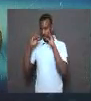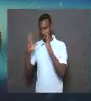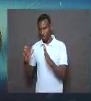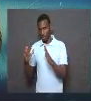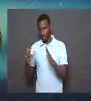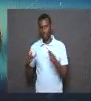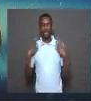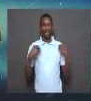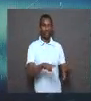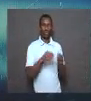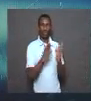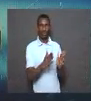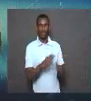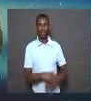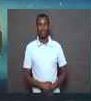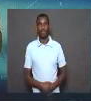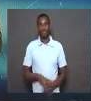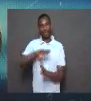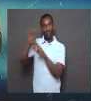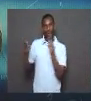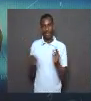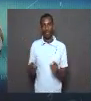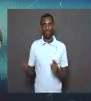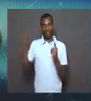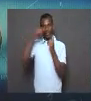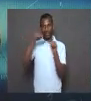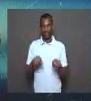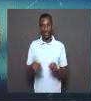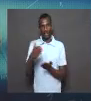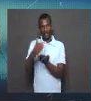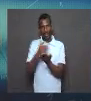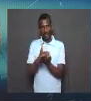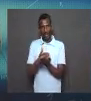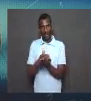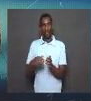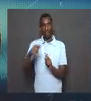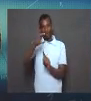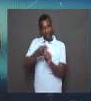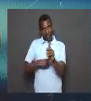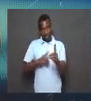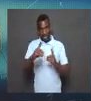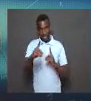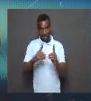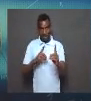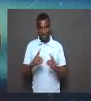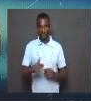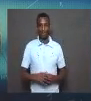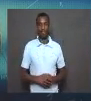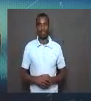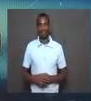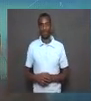Hello, teacher. Hello, students. Welcome to today's lesson on